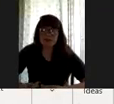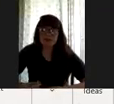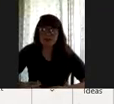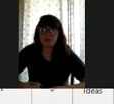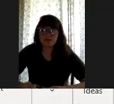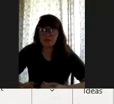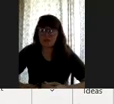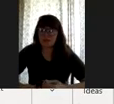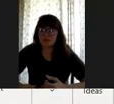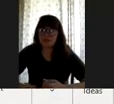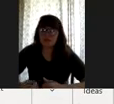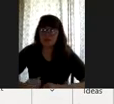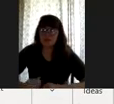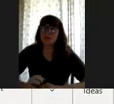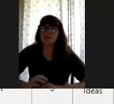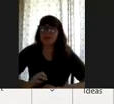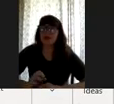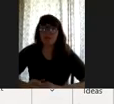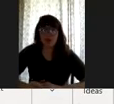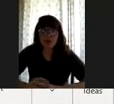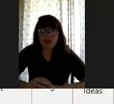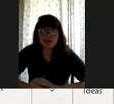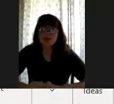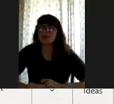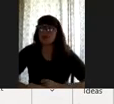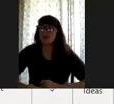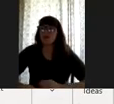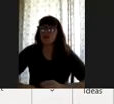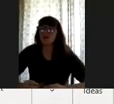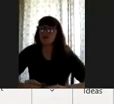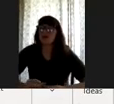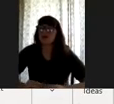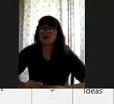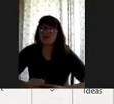give us the understanding that we need to help grow us, to help,